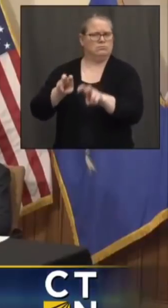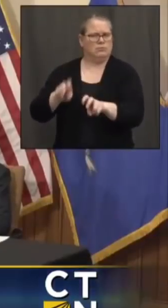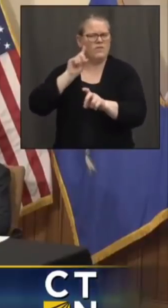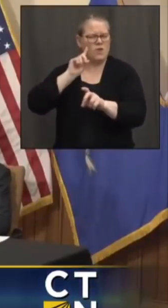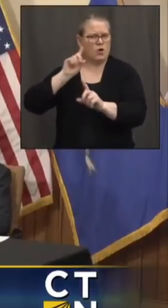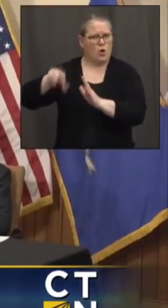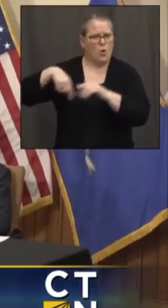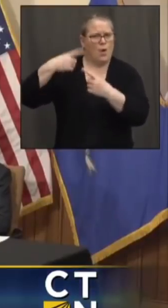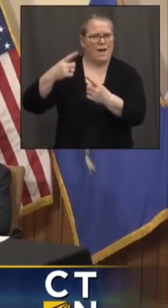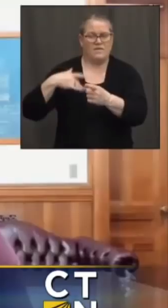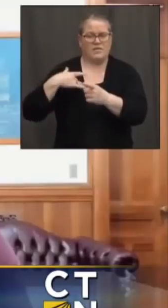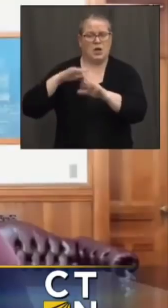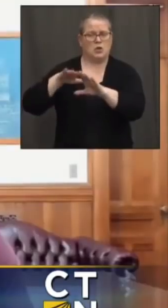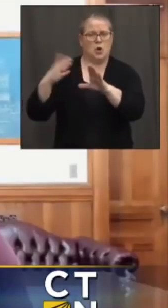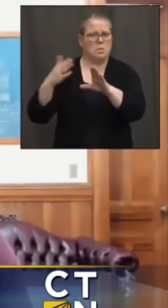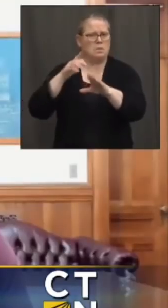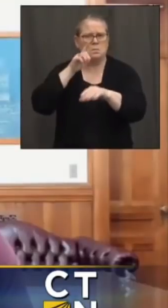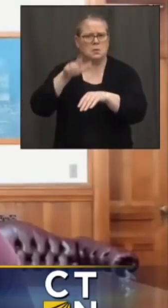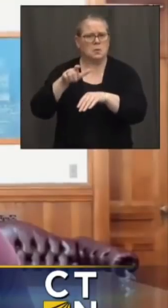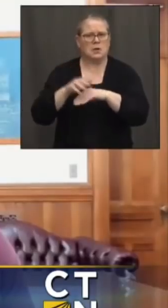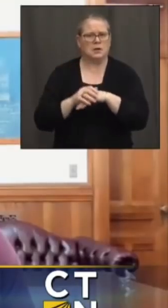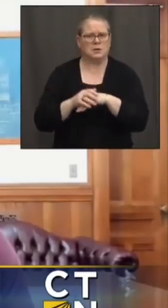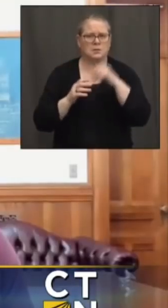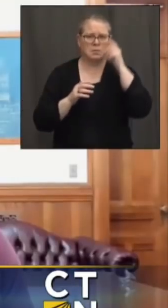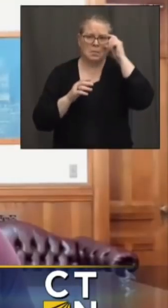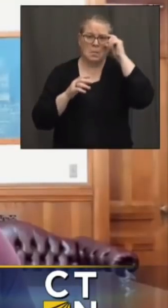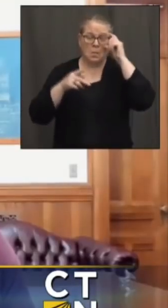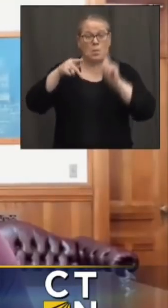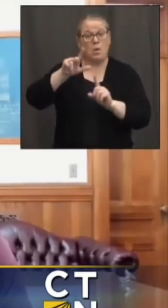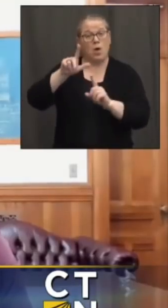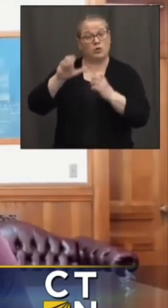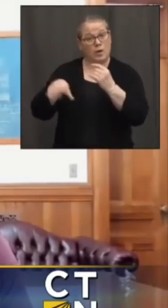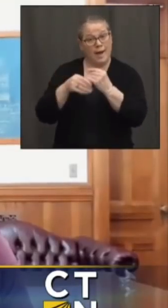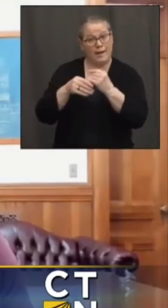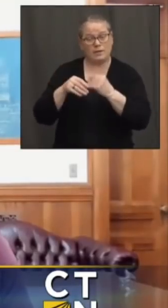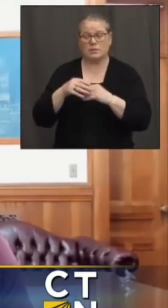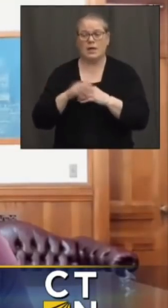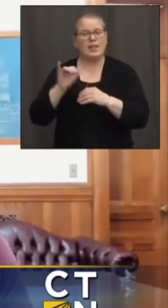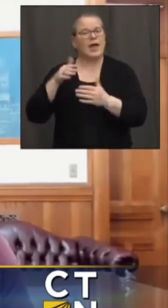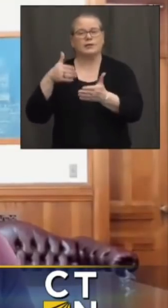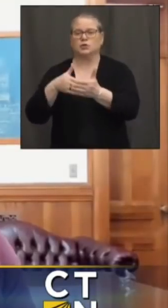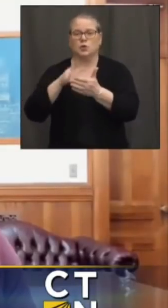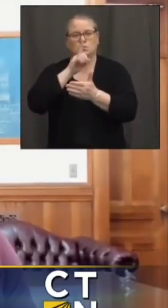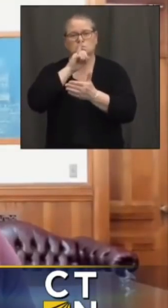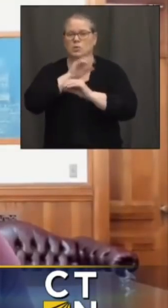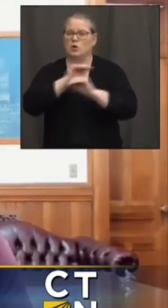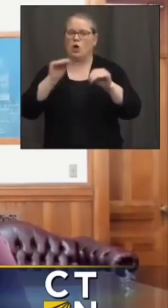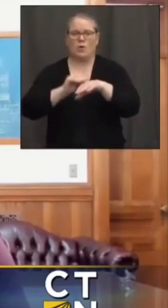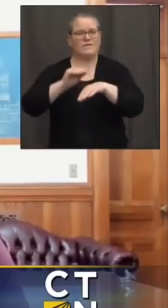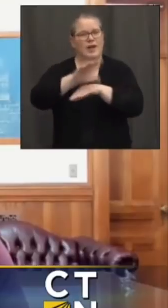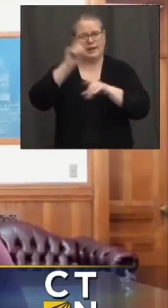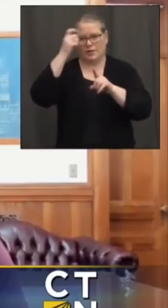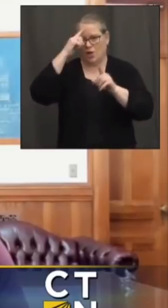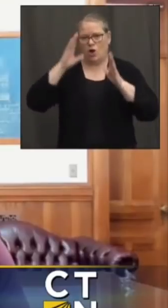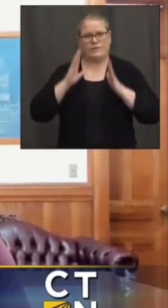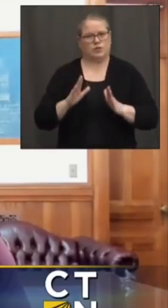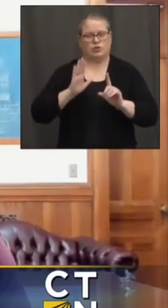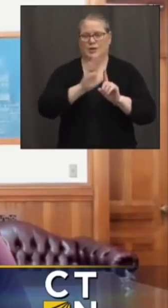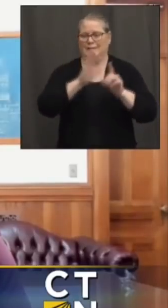so that lawsuit had no bearings on the decision that the governor, working in conjunction